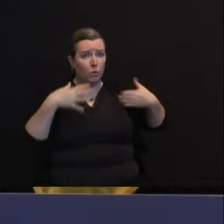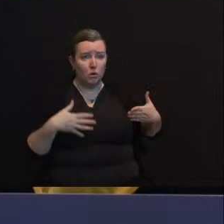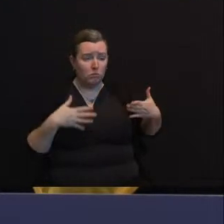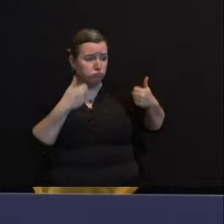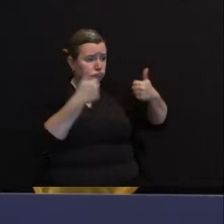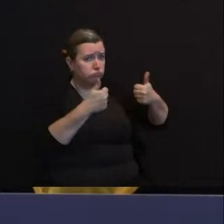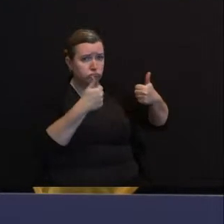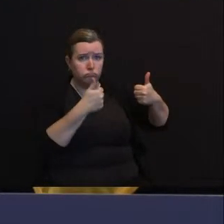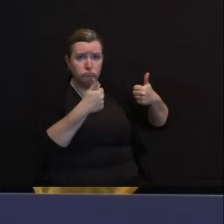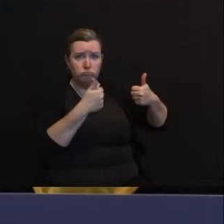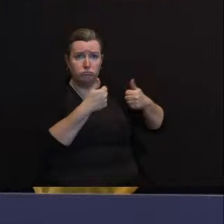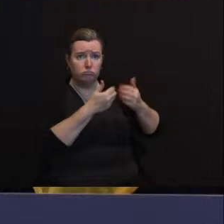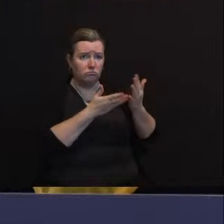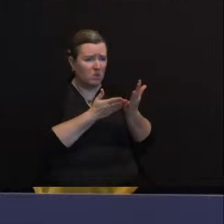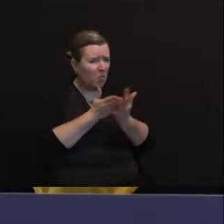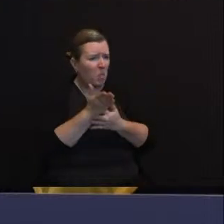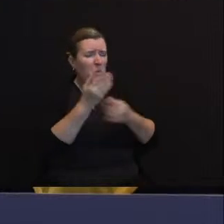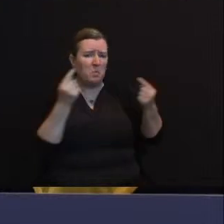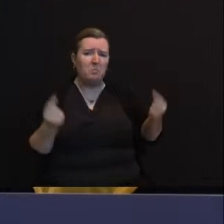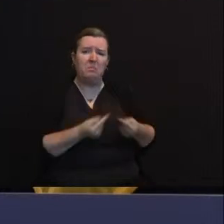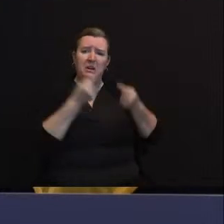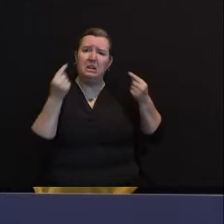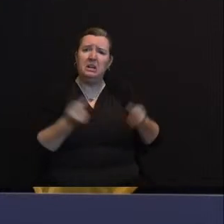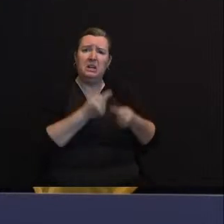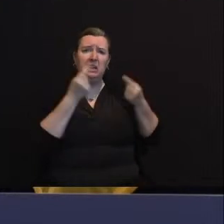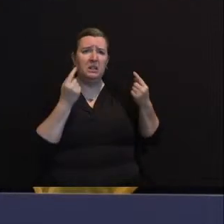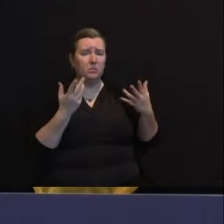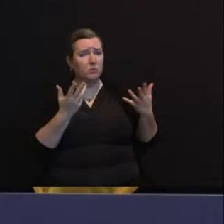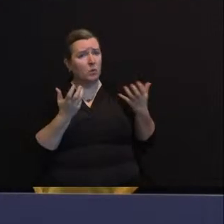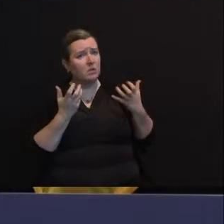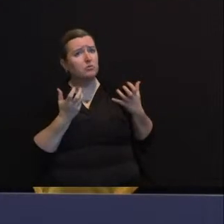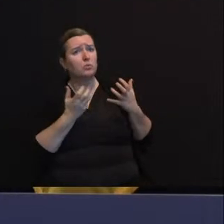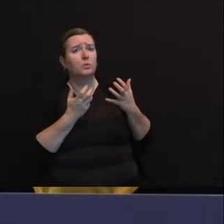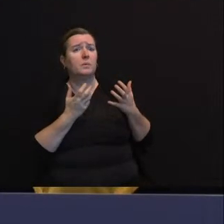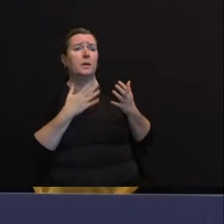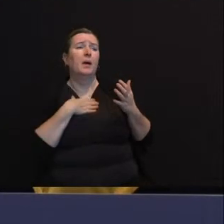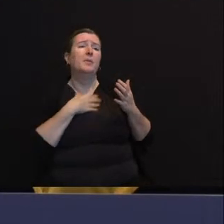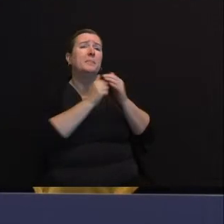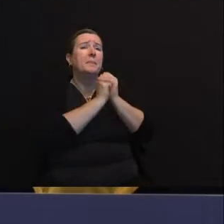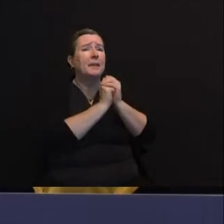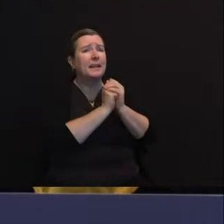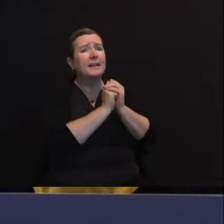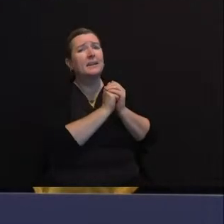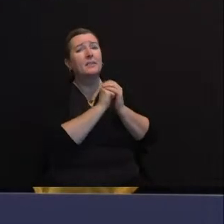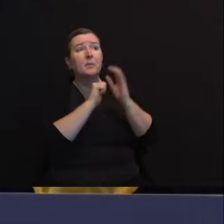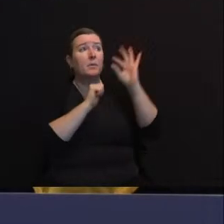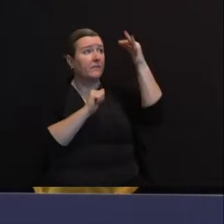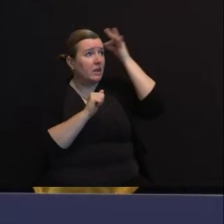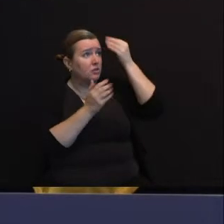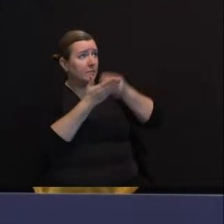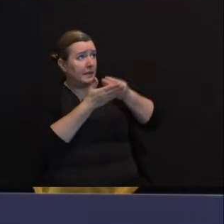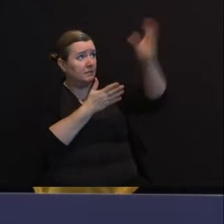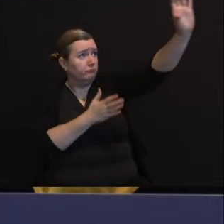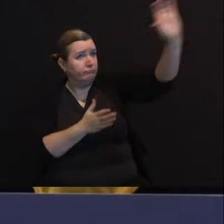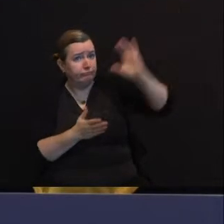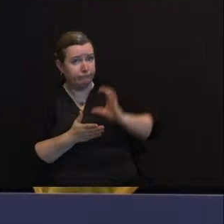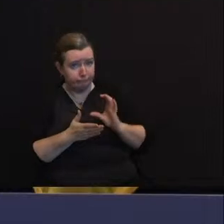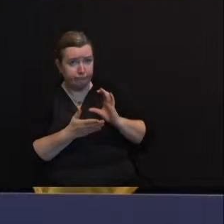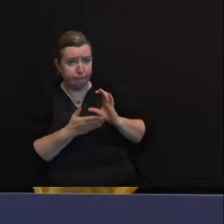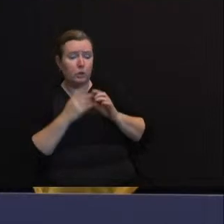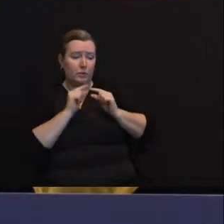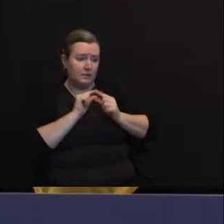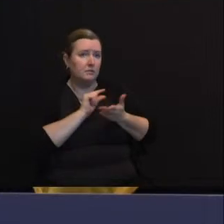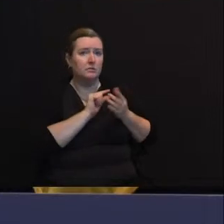of pain, this gives me an opportunity to please beg for more federal stimulus. Gyms would be a great place